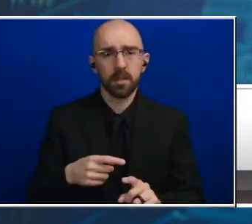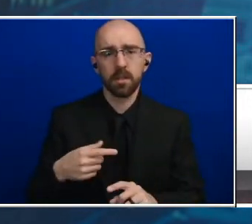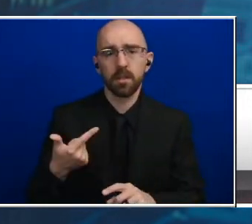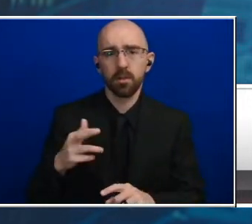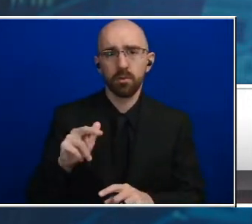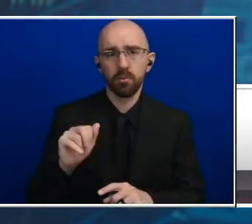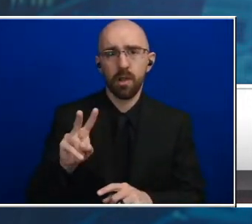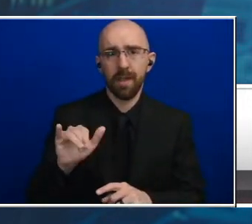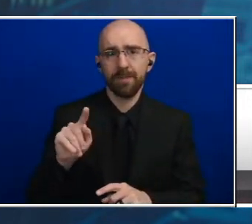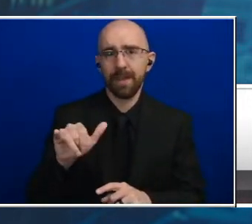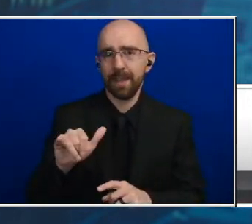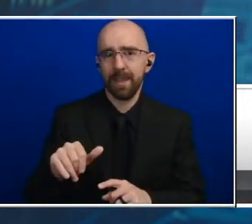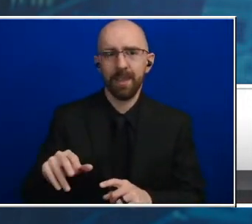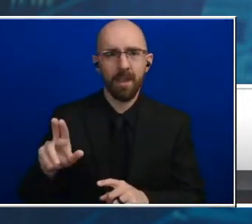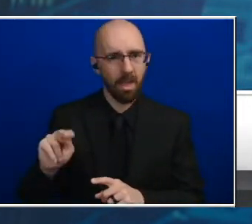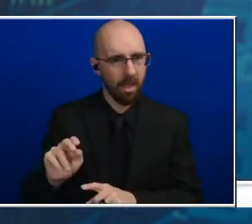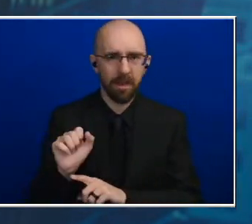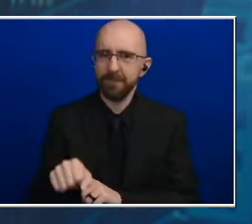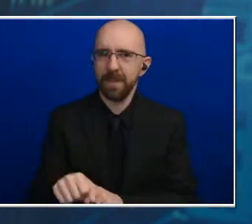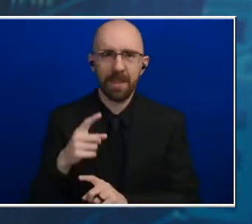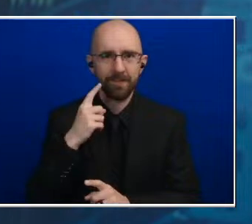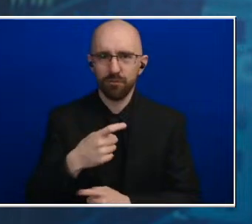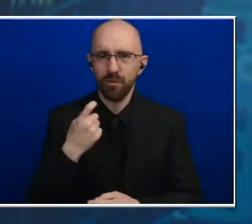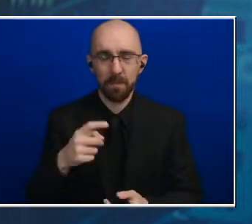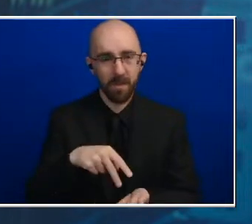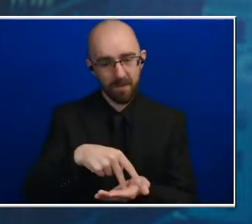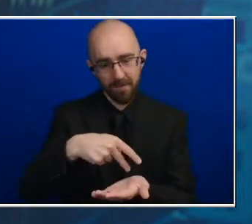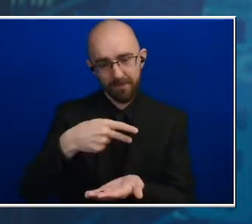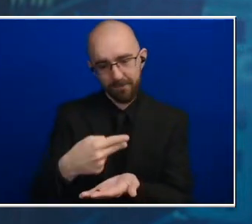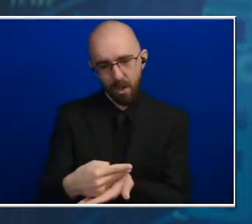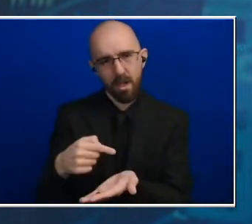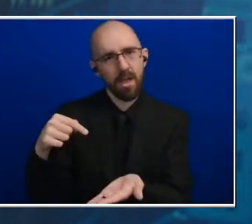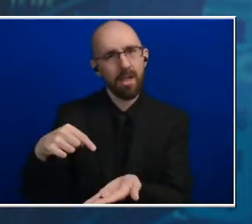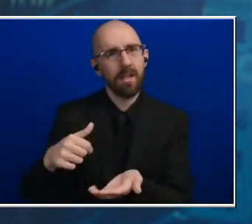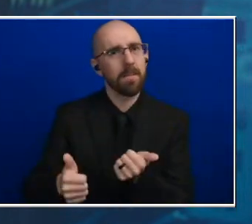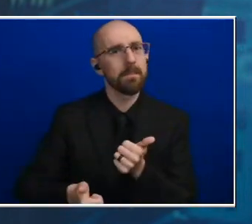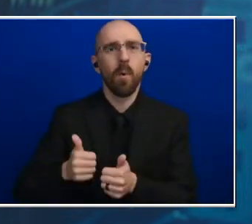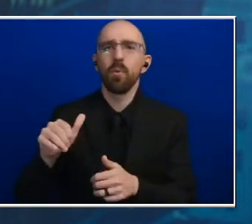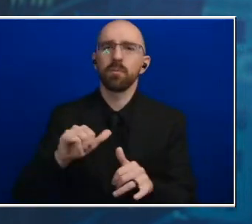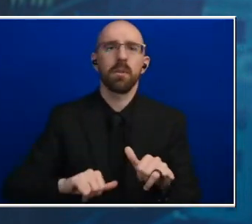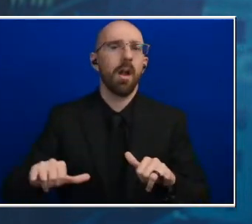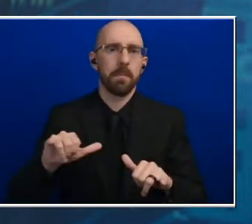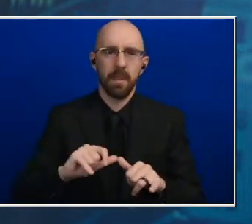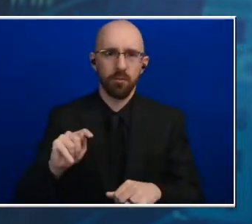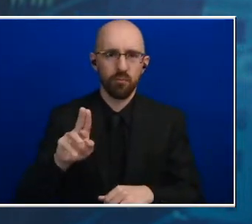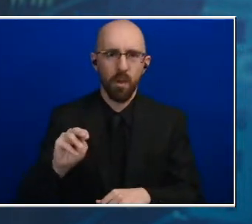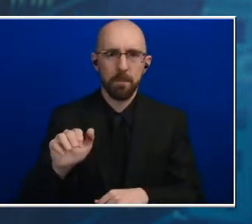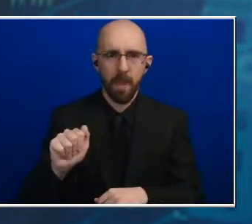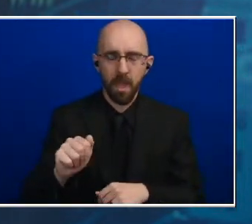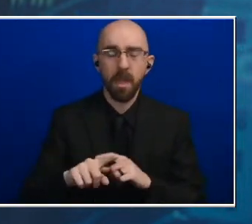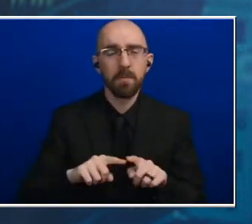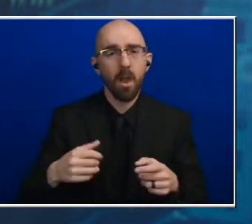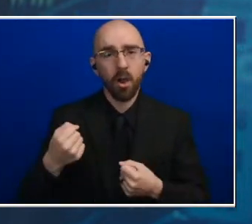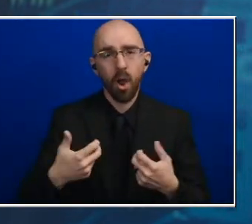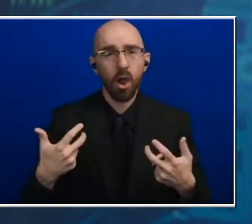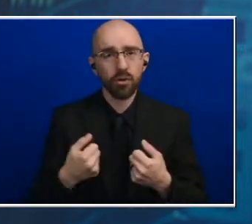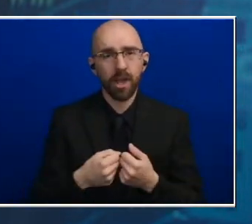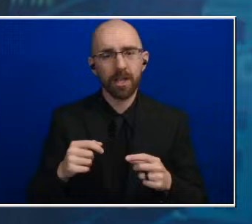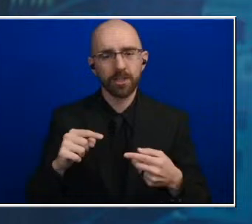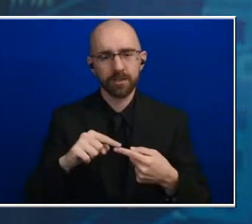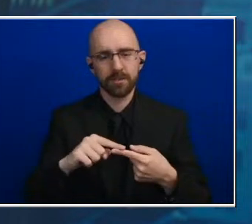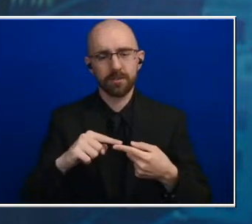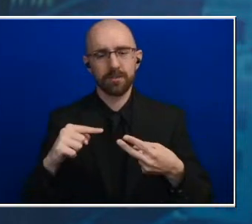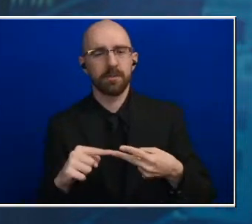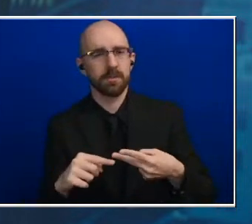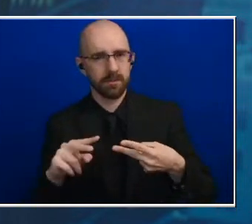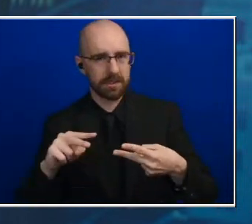for trauma. So falls are our most common mechanism of trauma. But car crashes are number 2. And